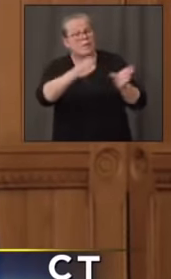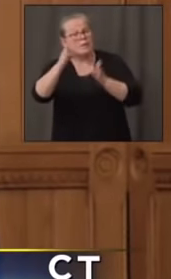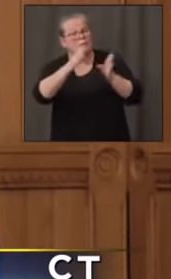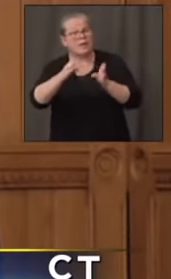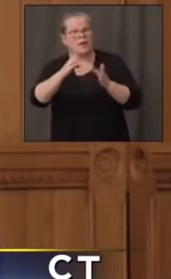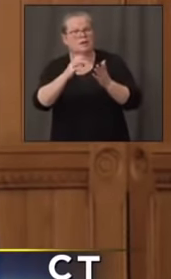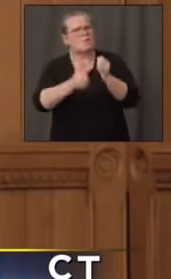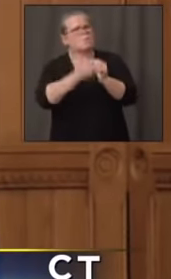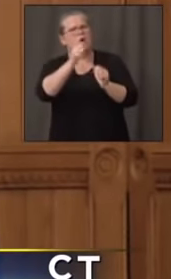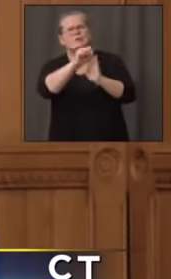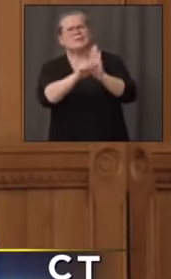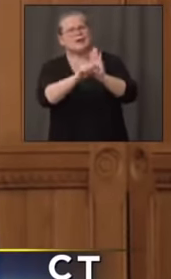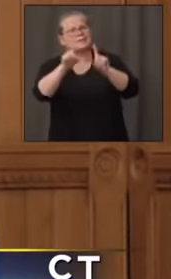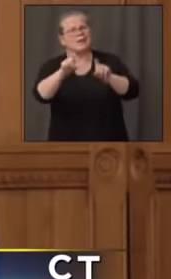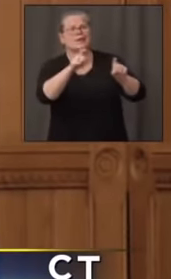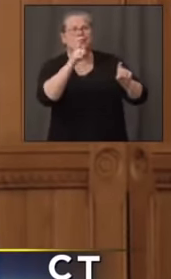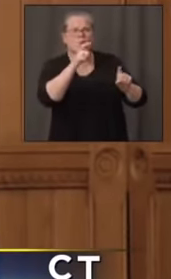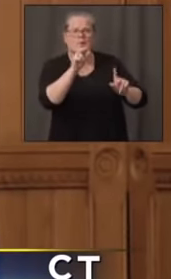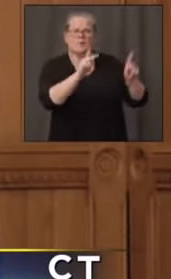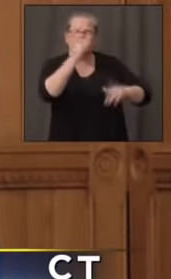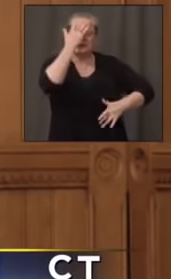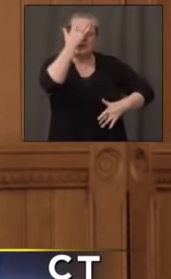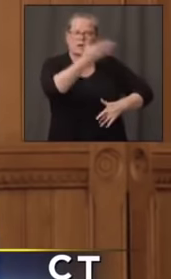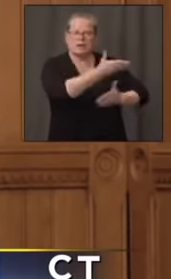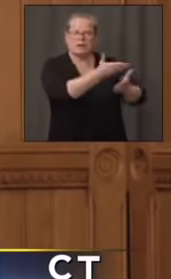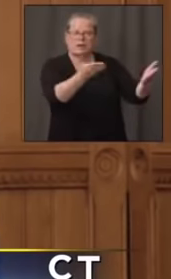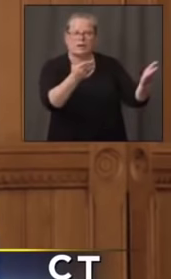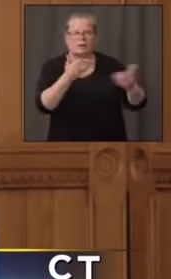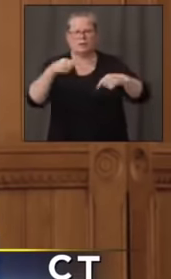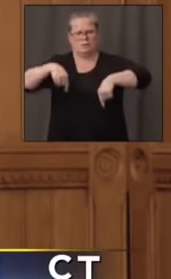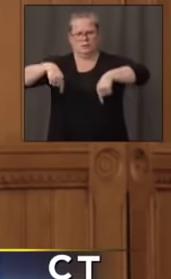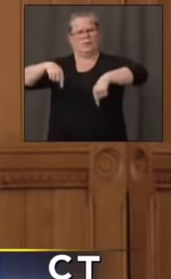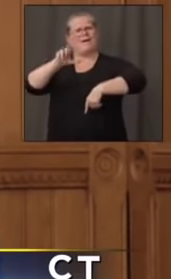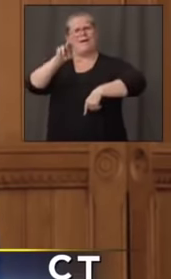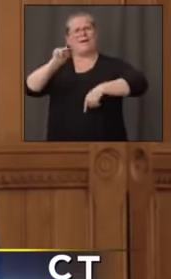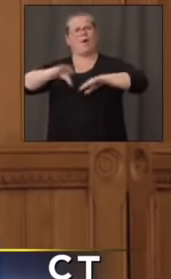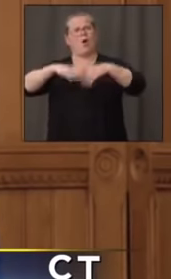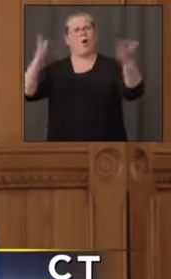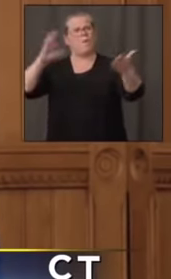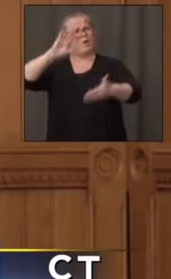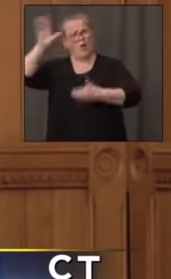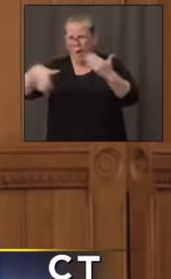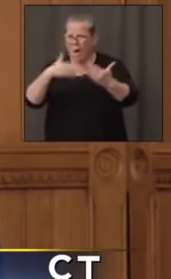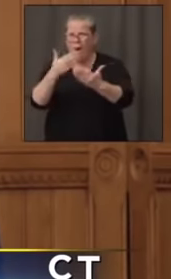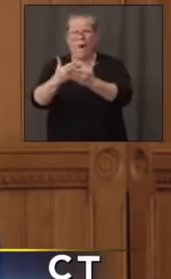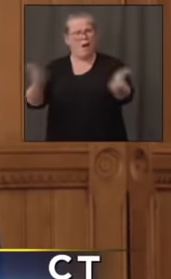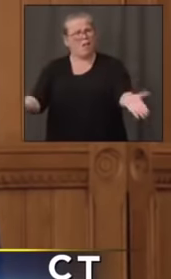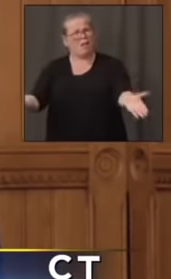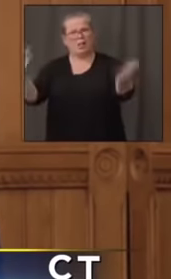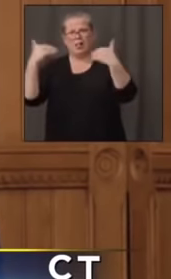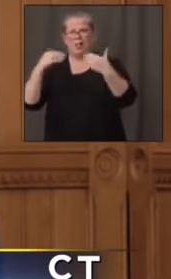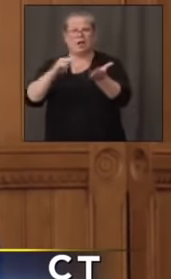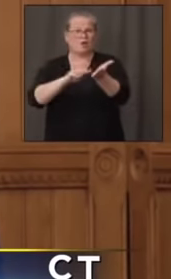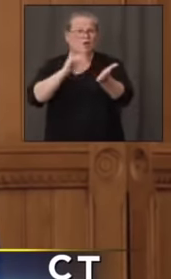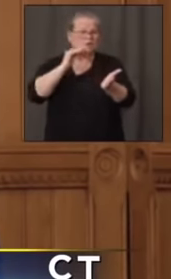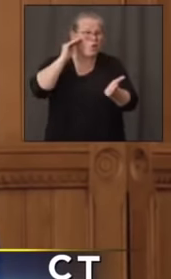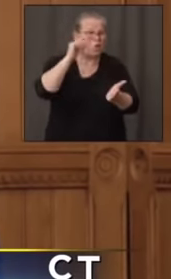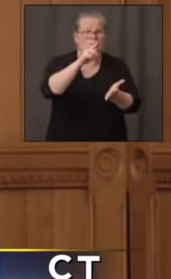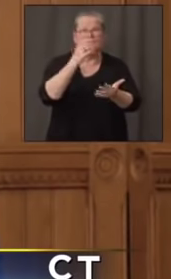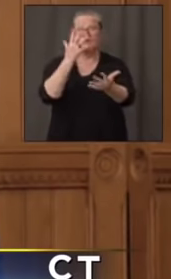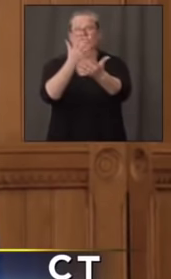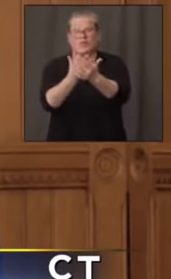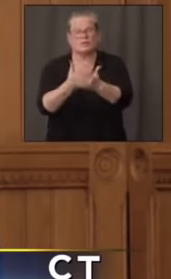sick people. So all of those other categories that we talk about in our testing strategy, nursing homes, prisons, in